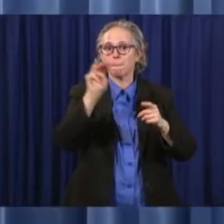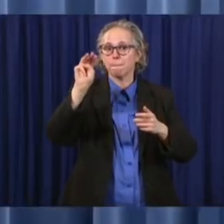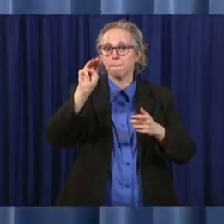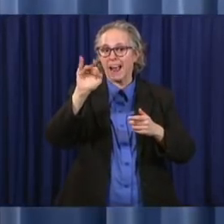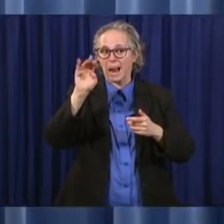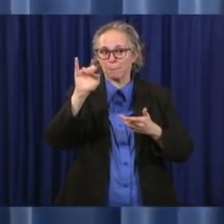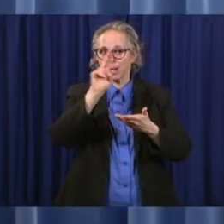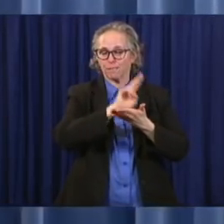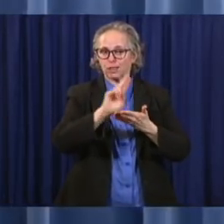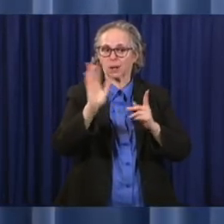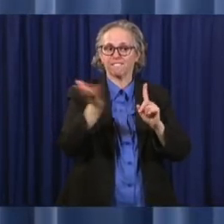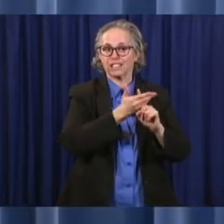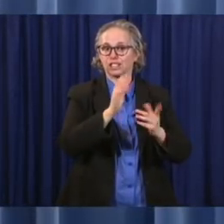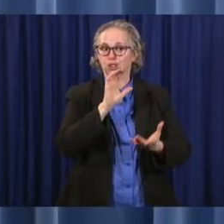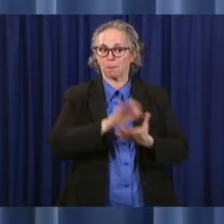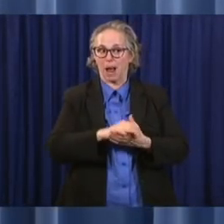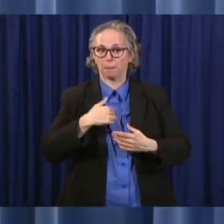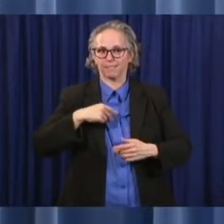year at Miami.